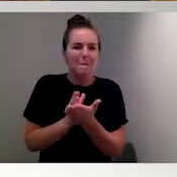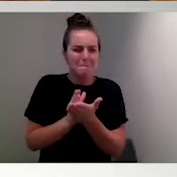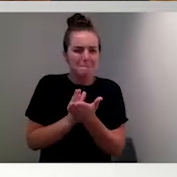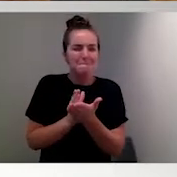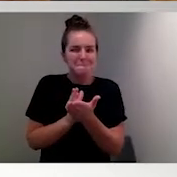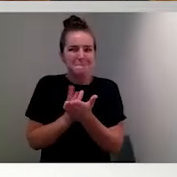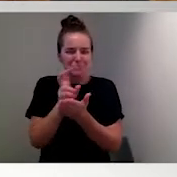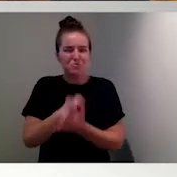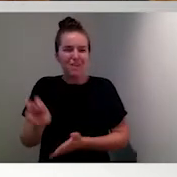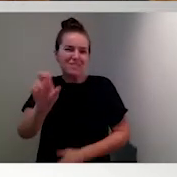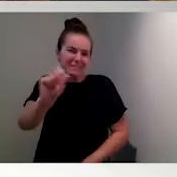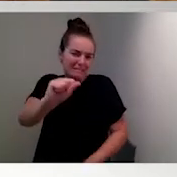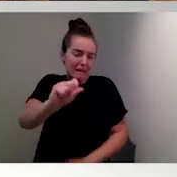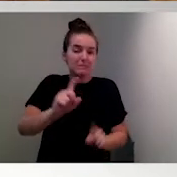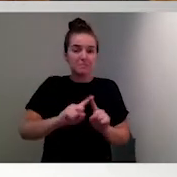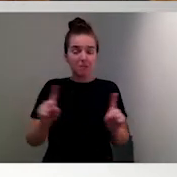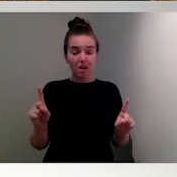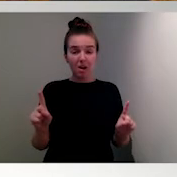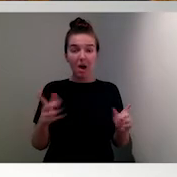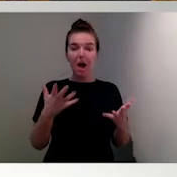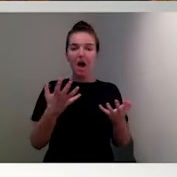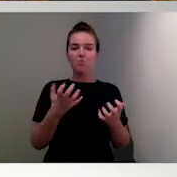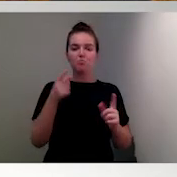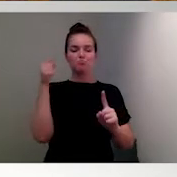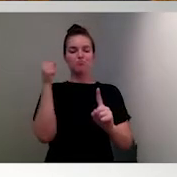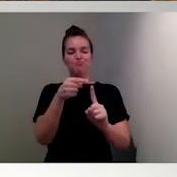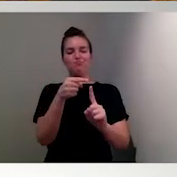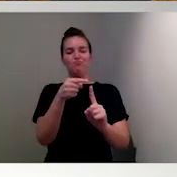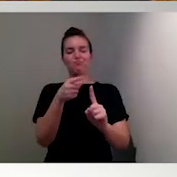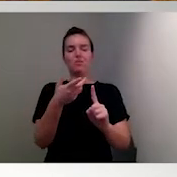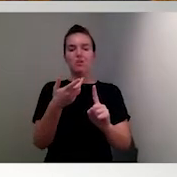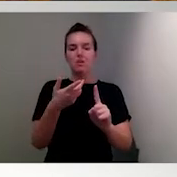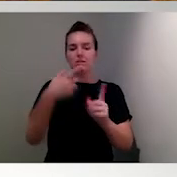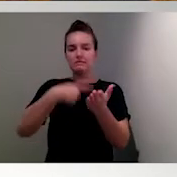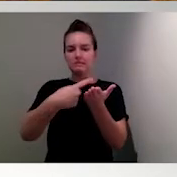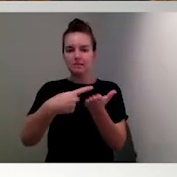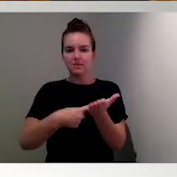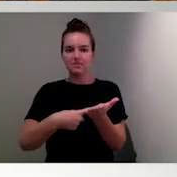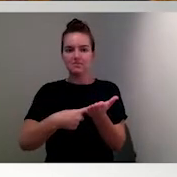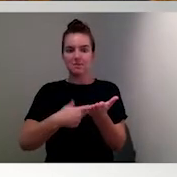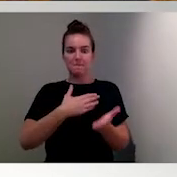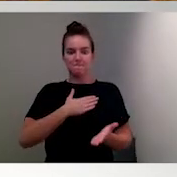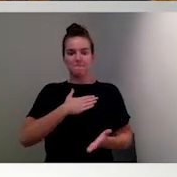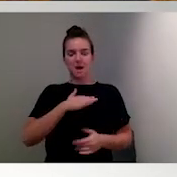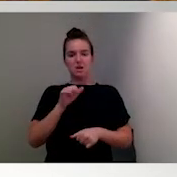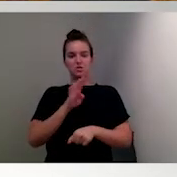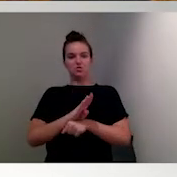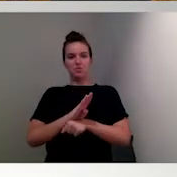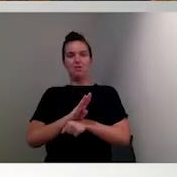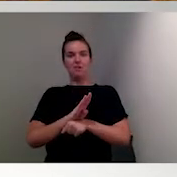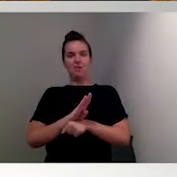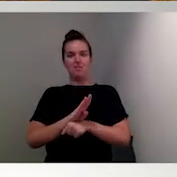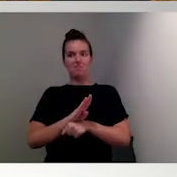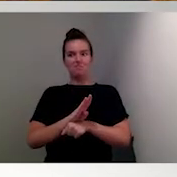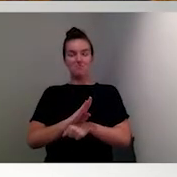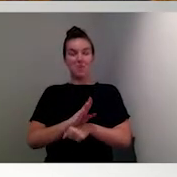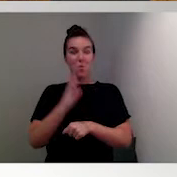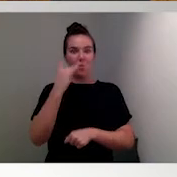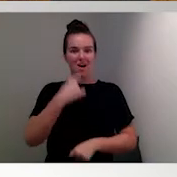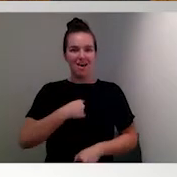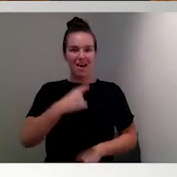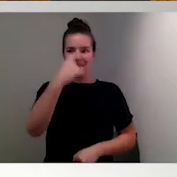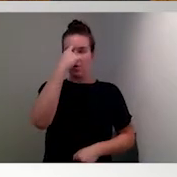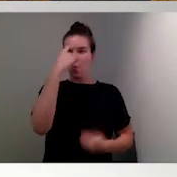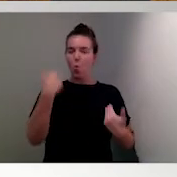on, but I want to talk about why I do what I do and why I think it's really, really